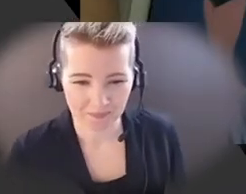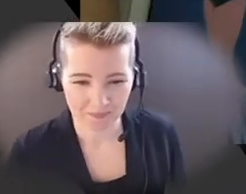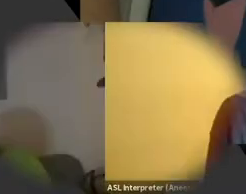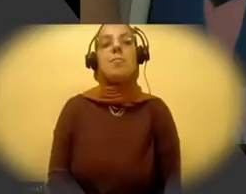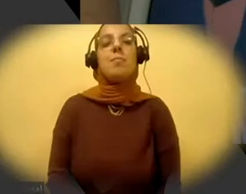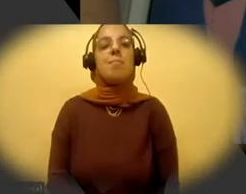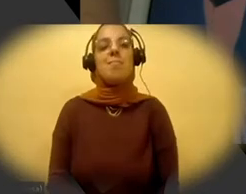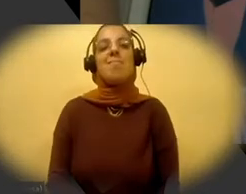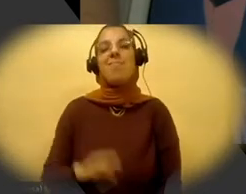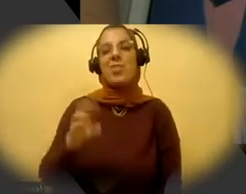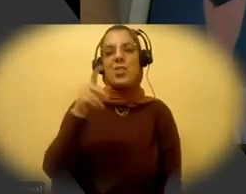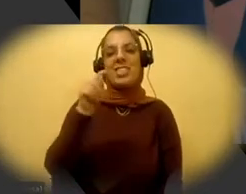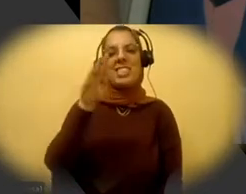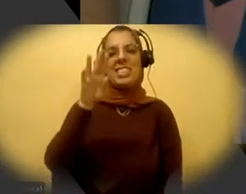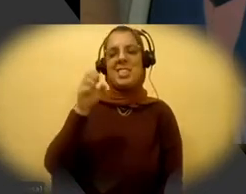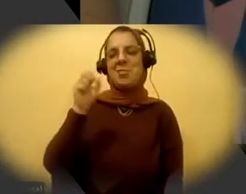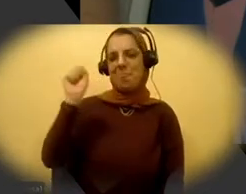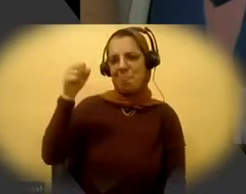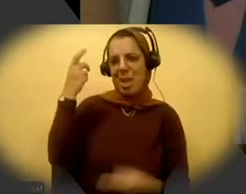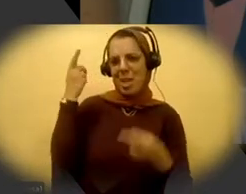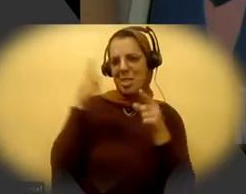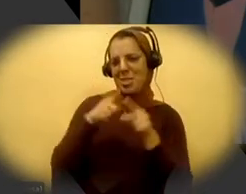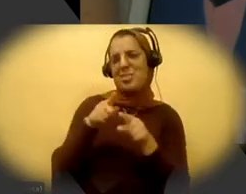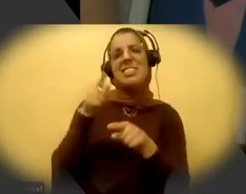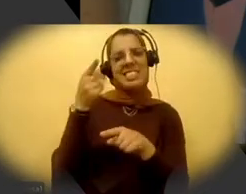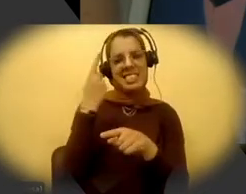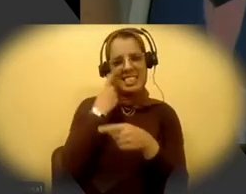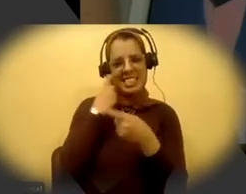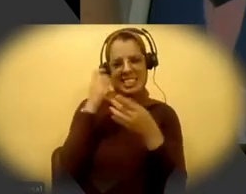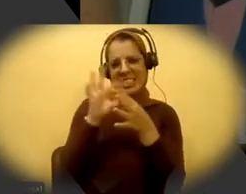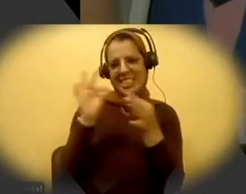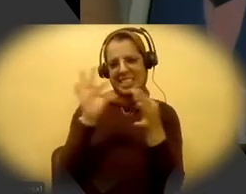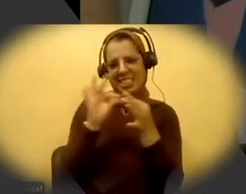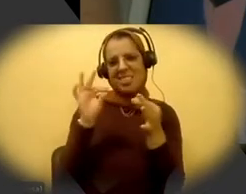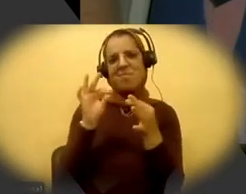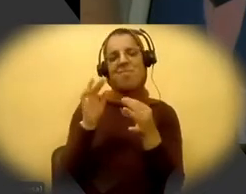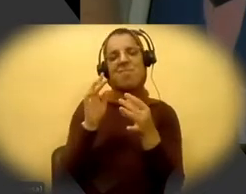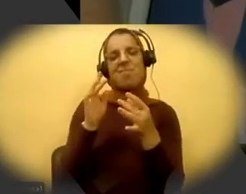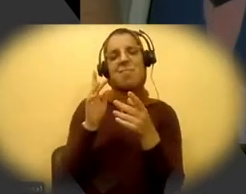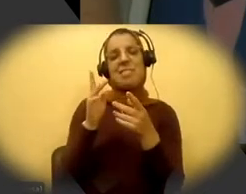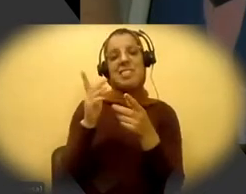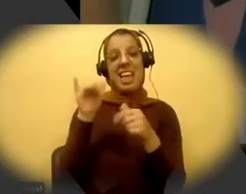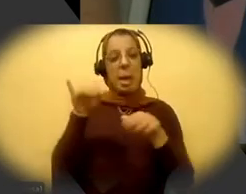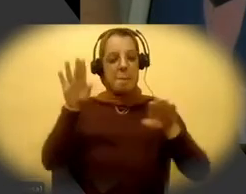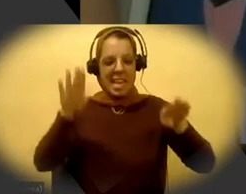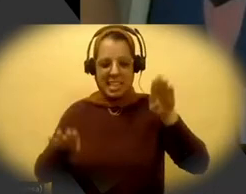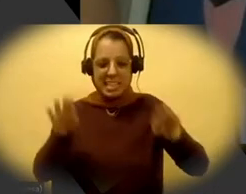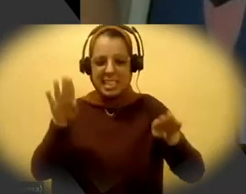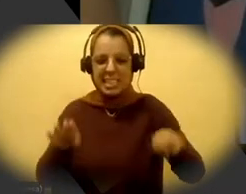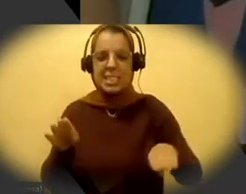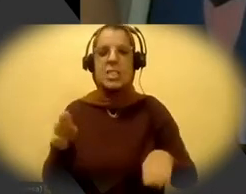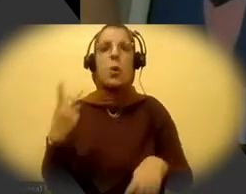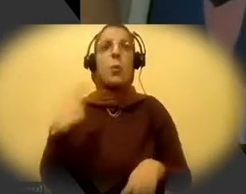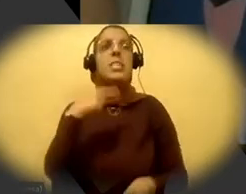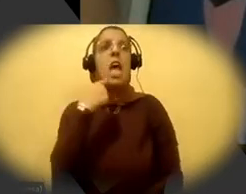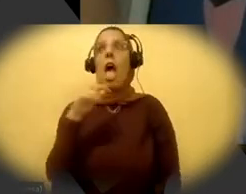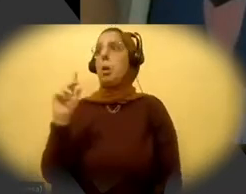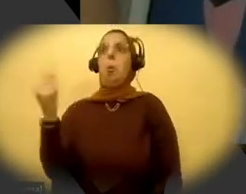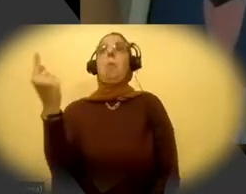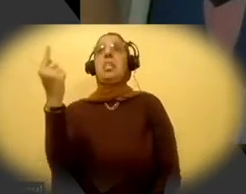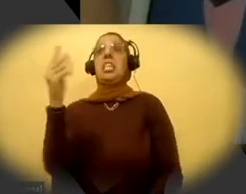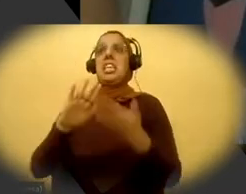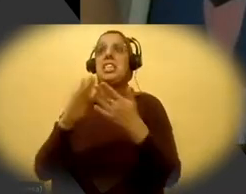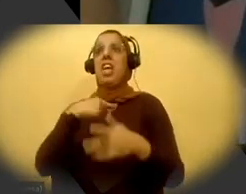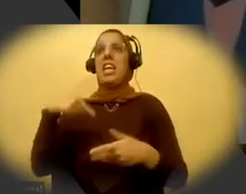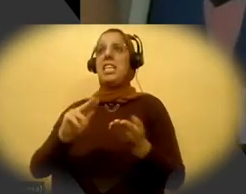Mm-hmm. Yeah, I think what you're saying is really interesting about kind of balancing that, like, well, we can't say, only Chinese people should live here and everything has to